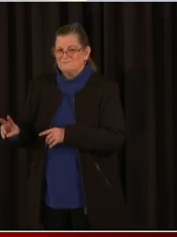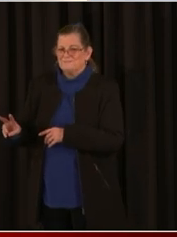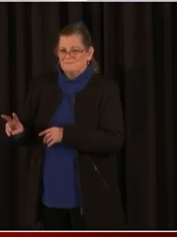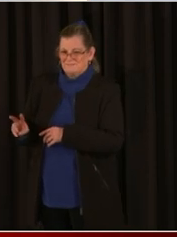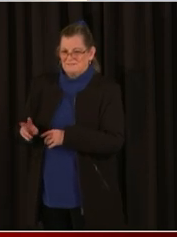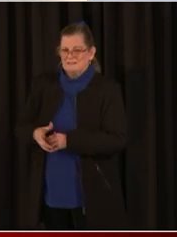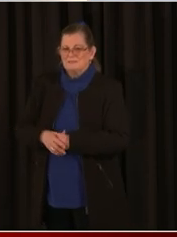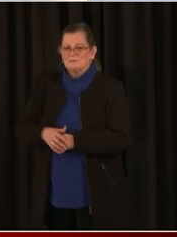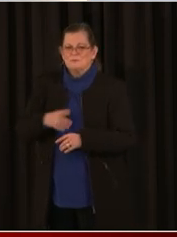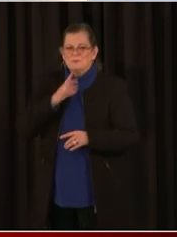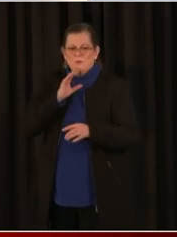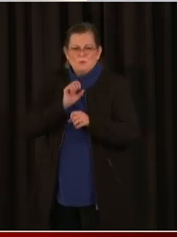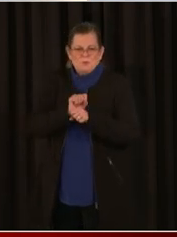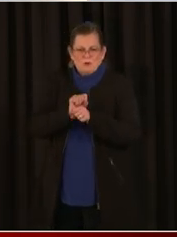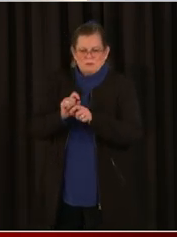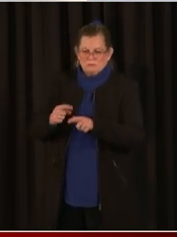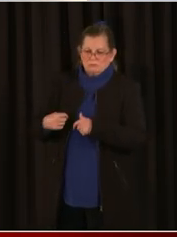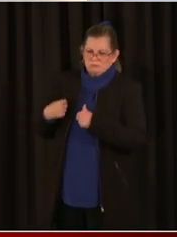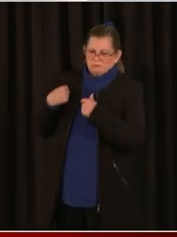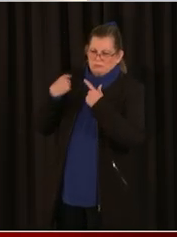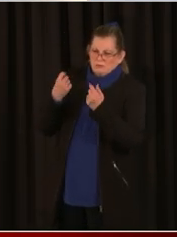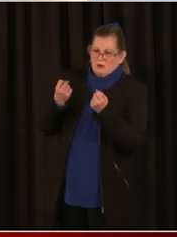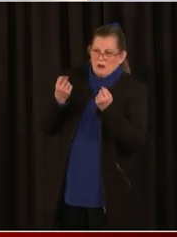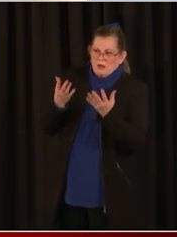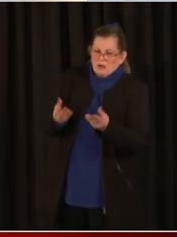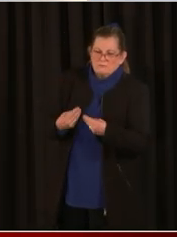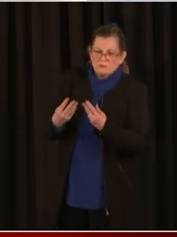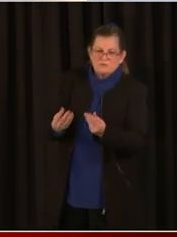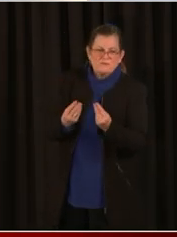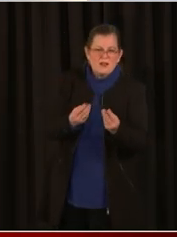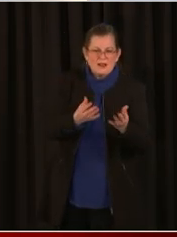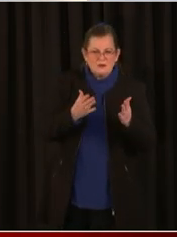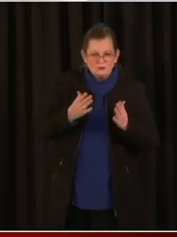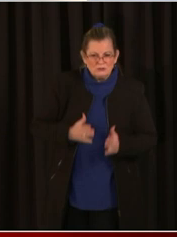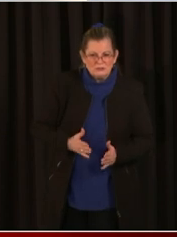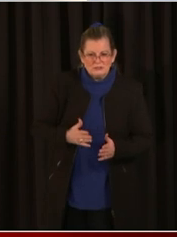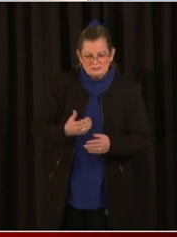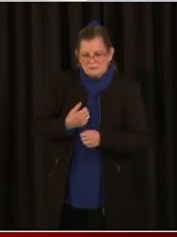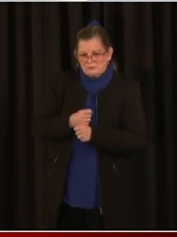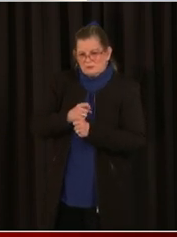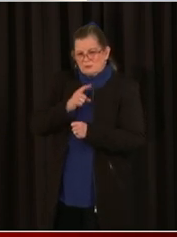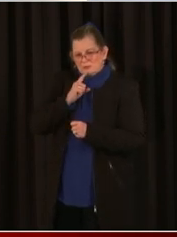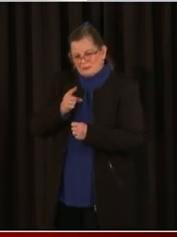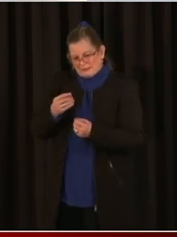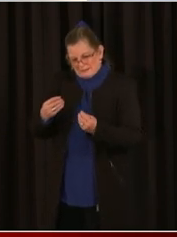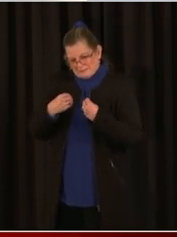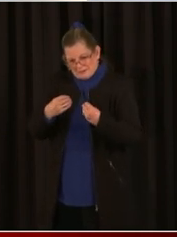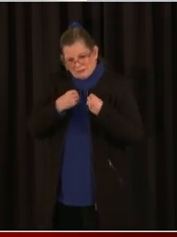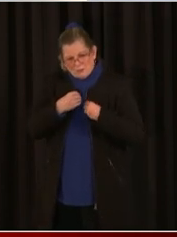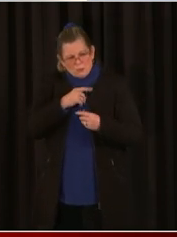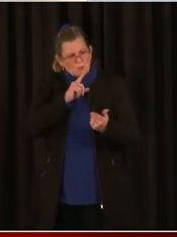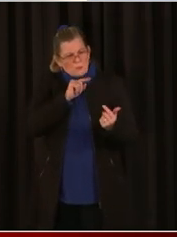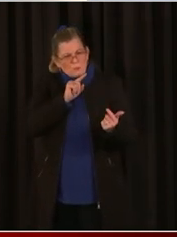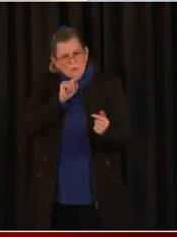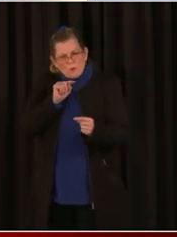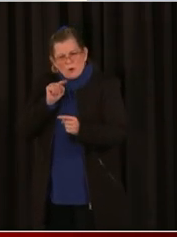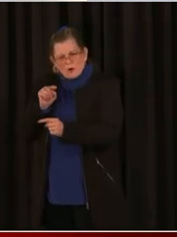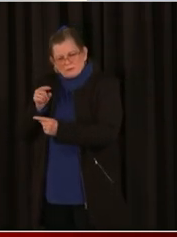to make this data more complete. 2 points of note. There is a